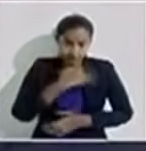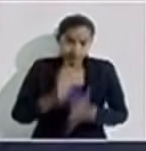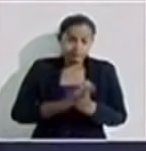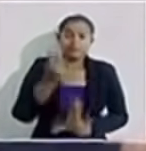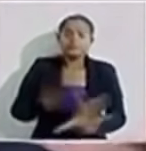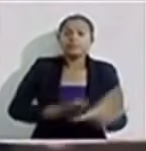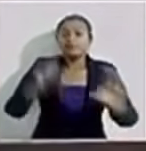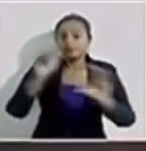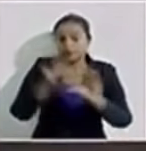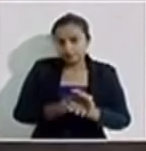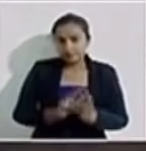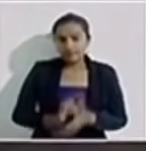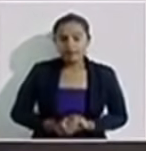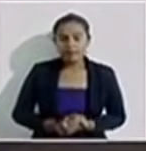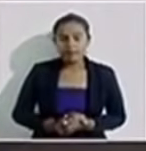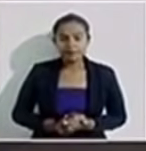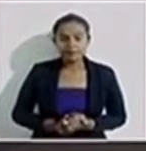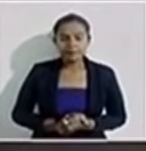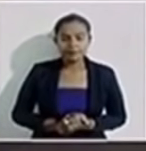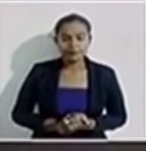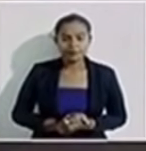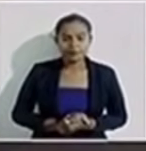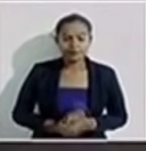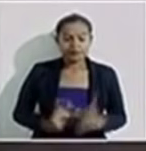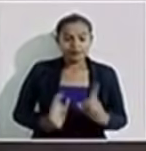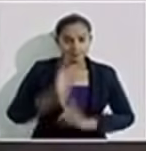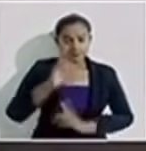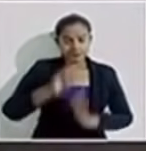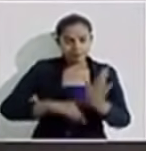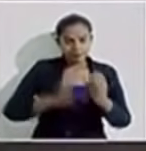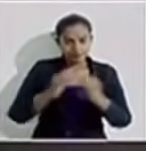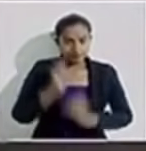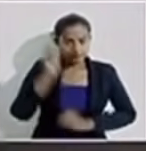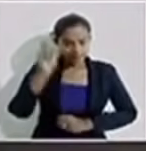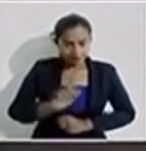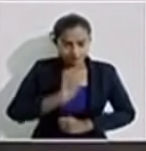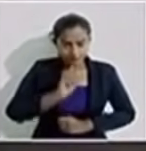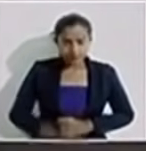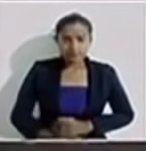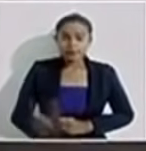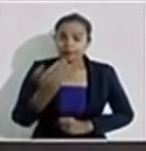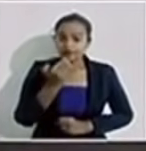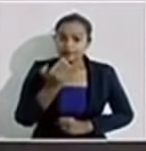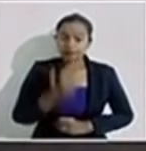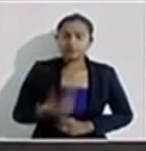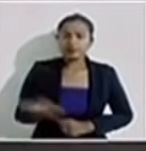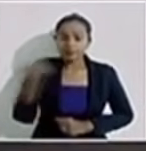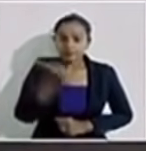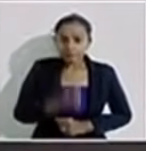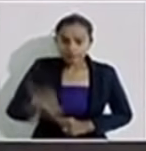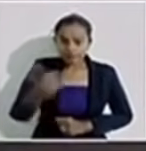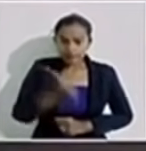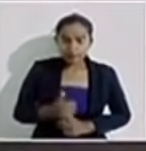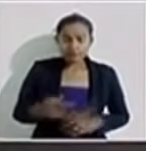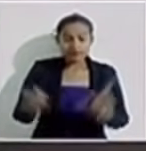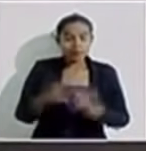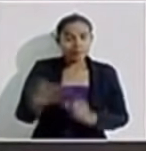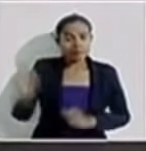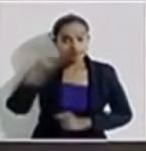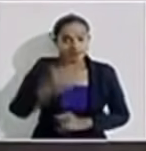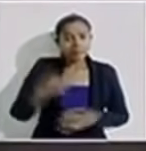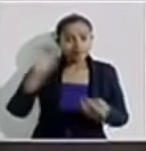President Joe Biden announced that the United States is forming a new Indo-Pacific security alliance with Britain and